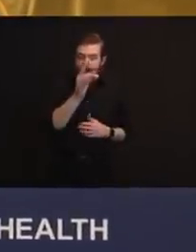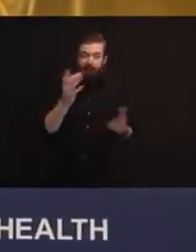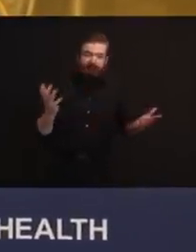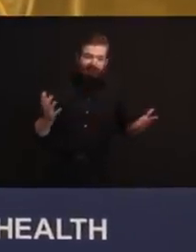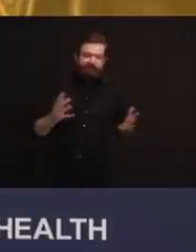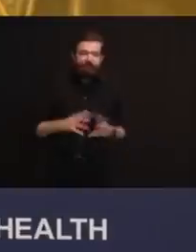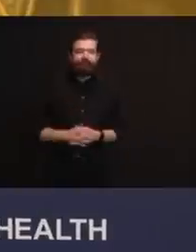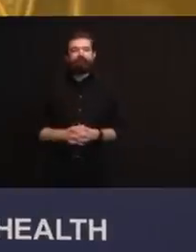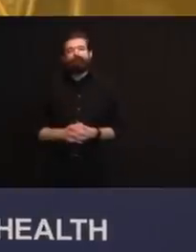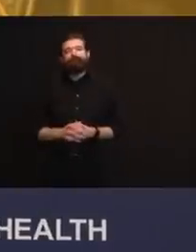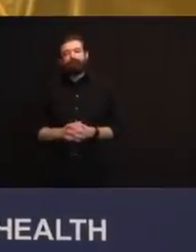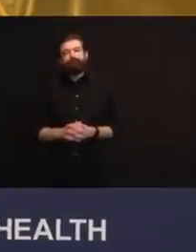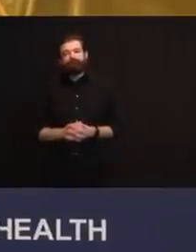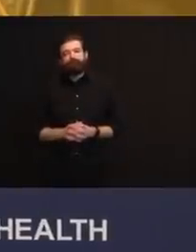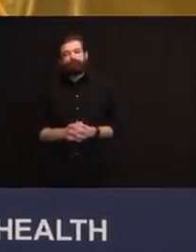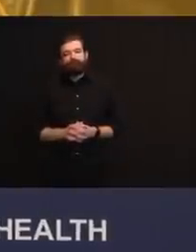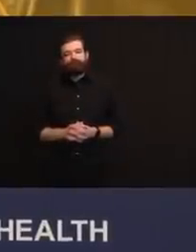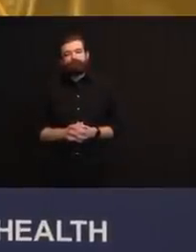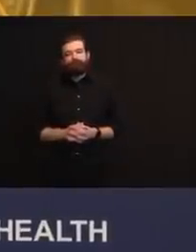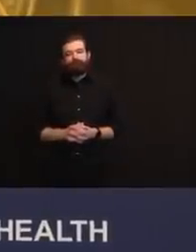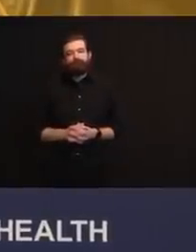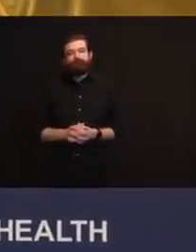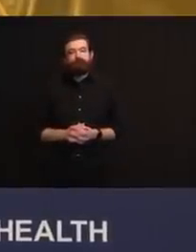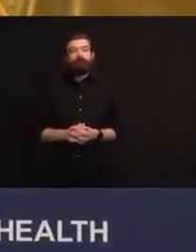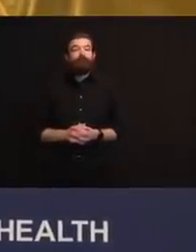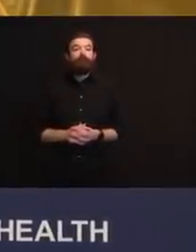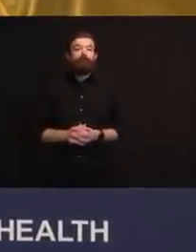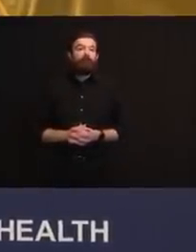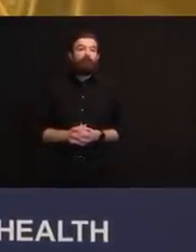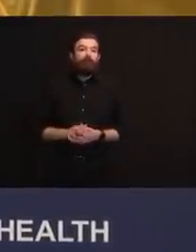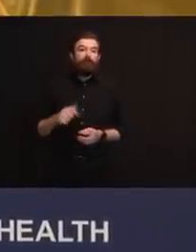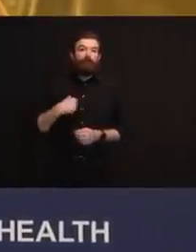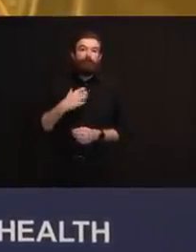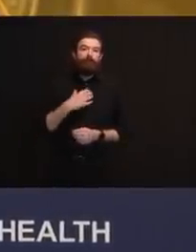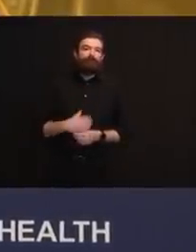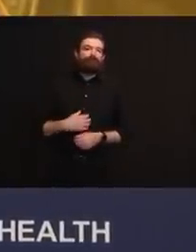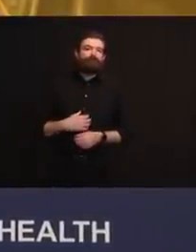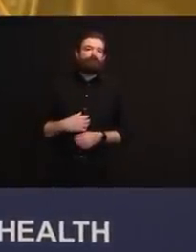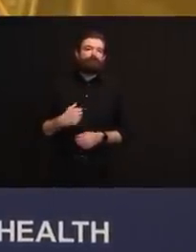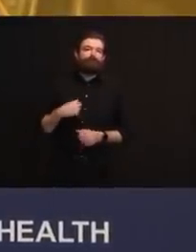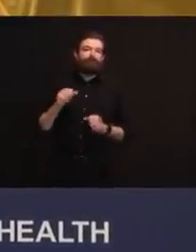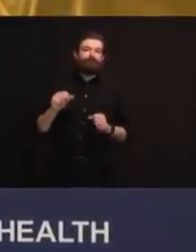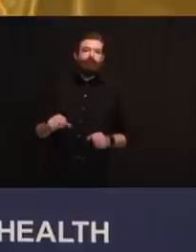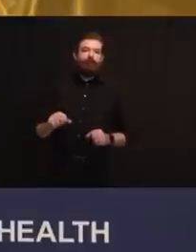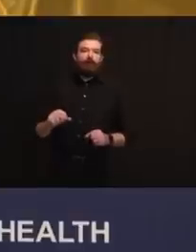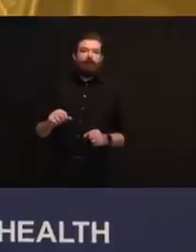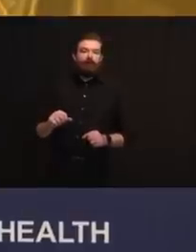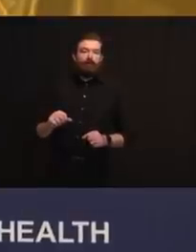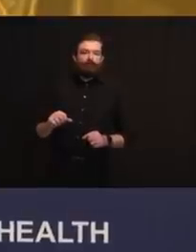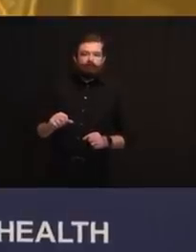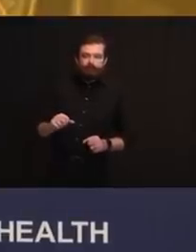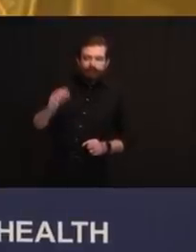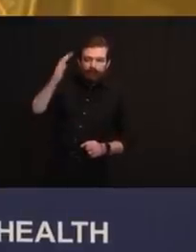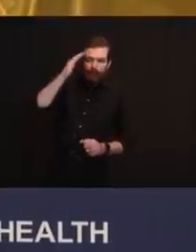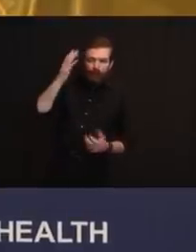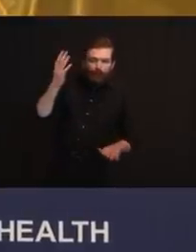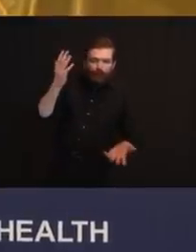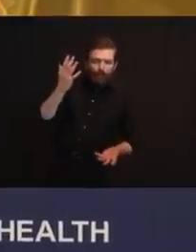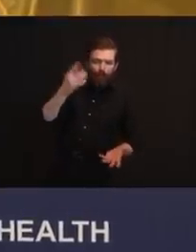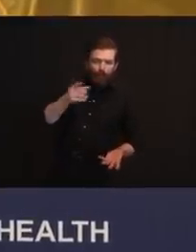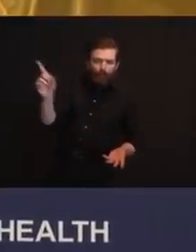be either opposed to state aid to your caveat on that, even through the FEMA channel.